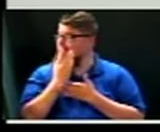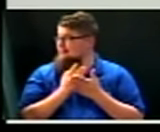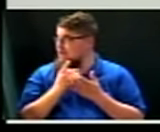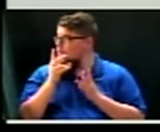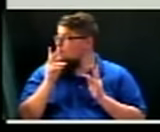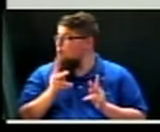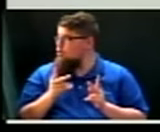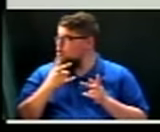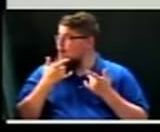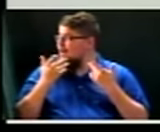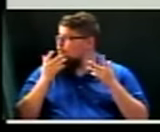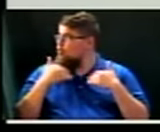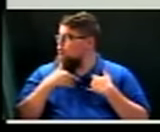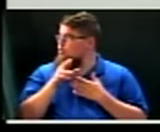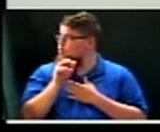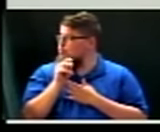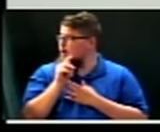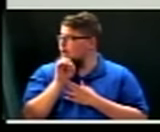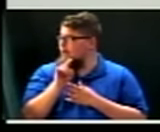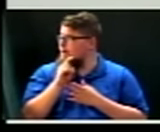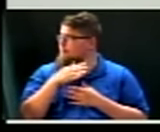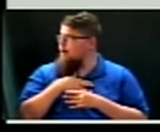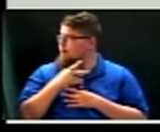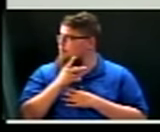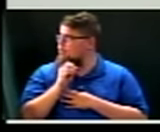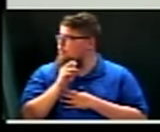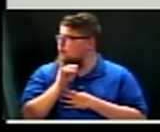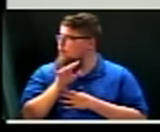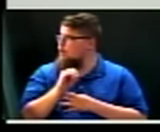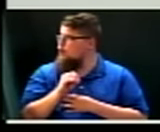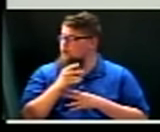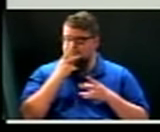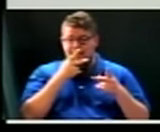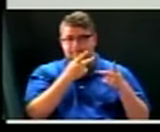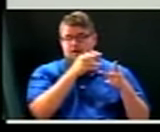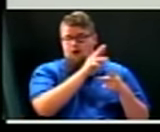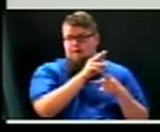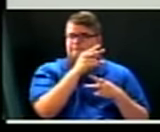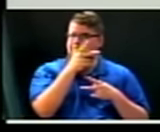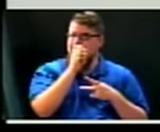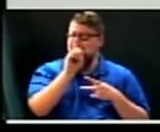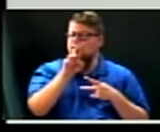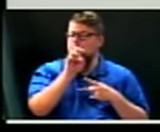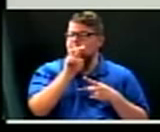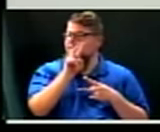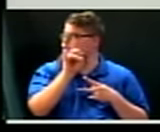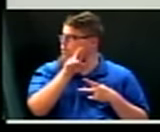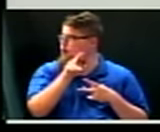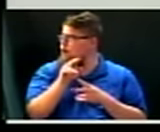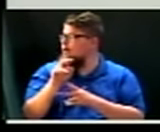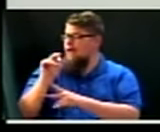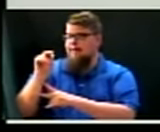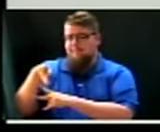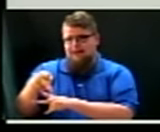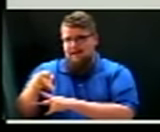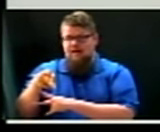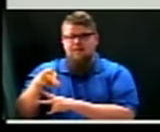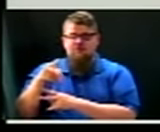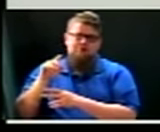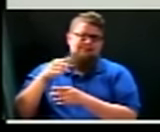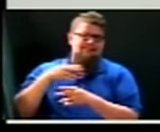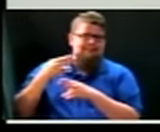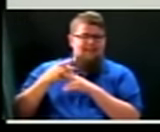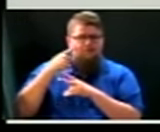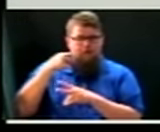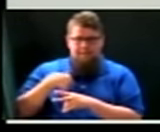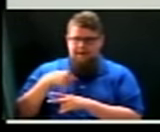has rated my portfolio. You see the PR, which means peer reviewer, and you see the NP, which of course stands for me.